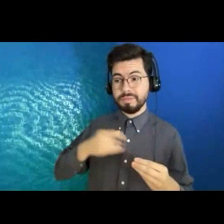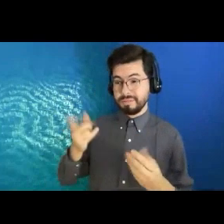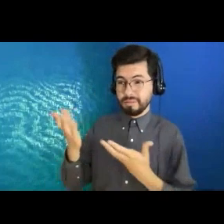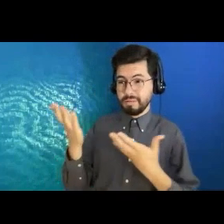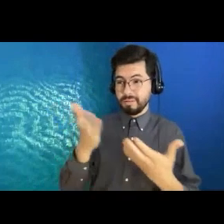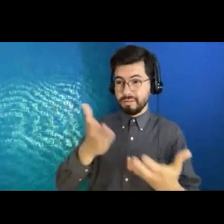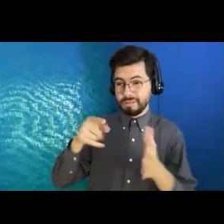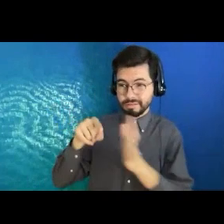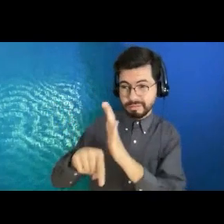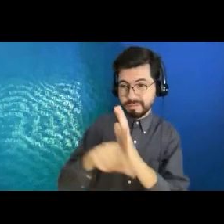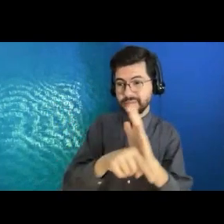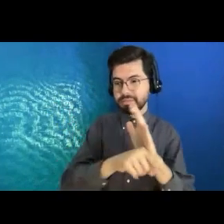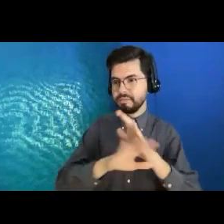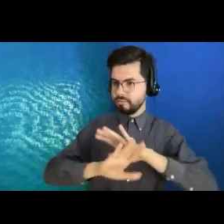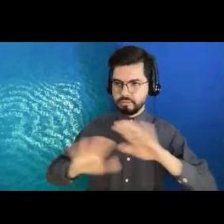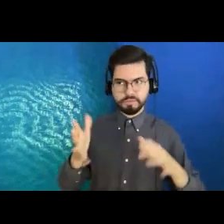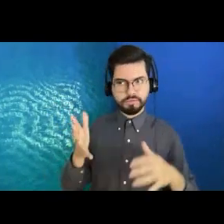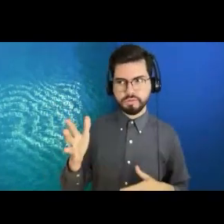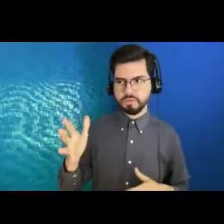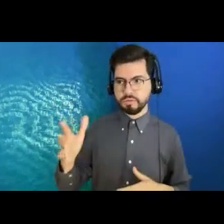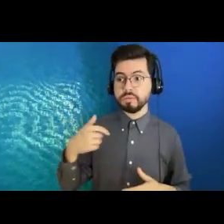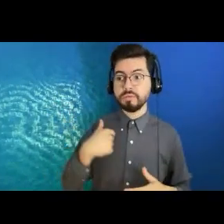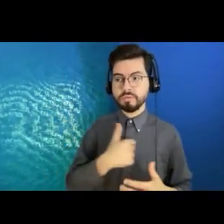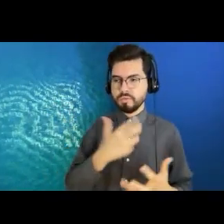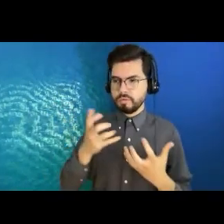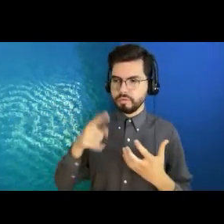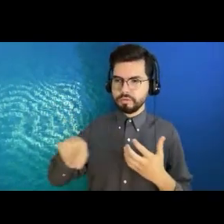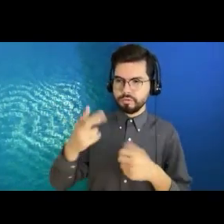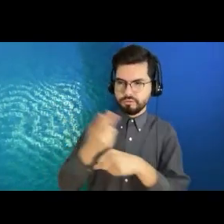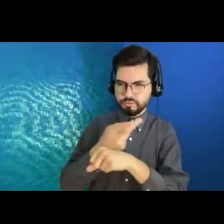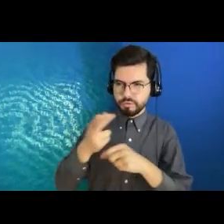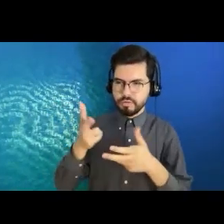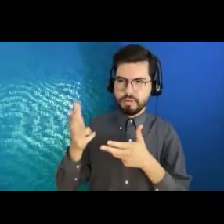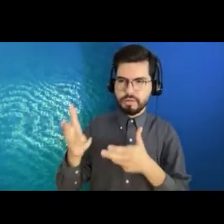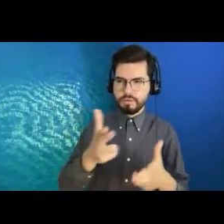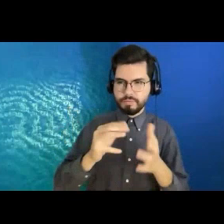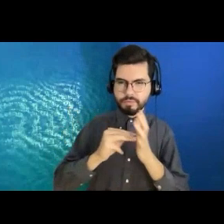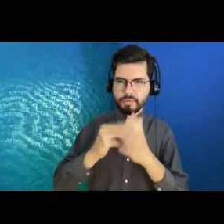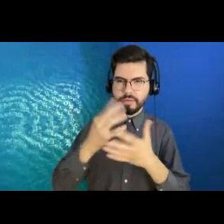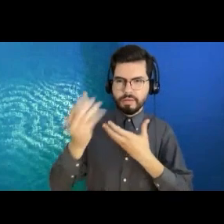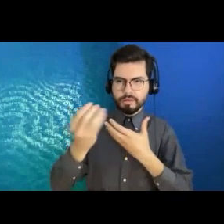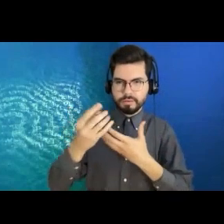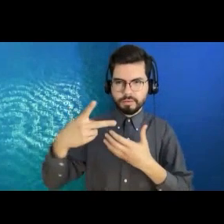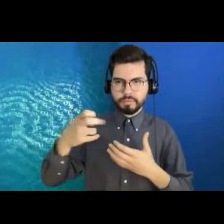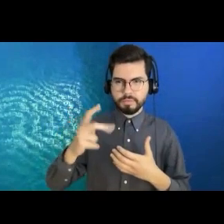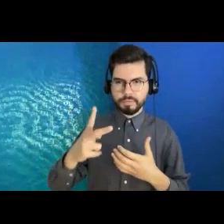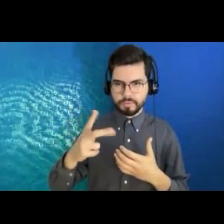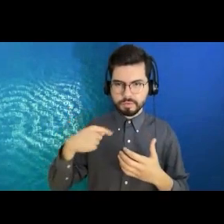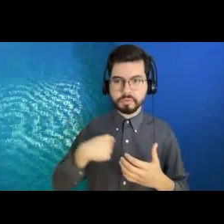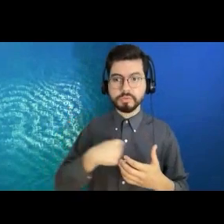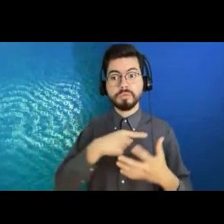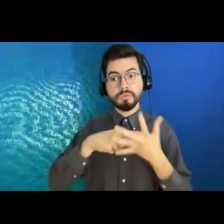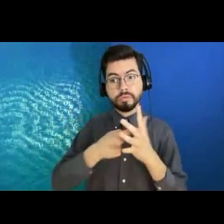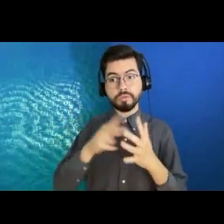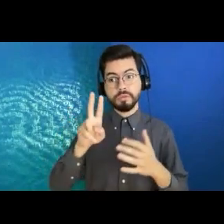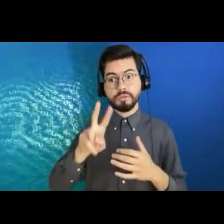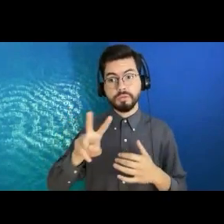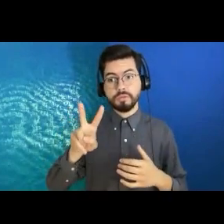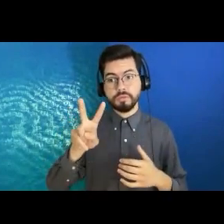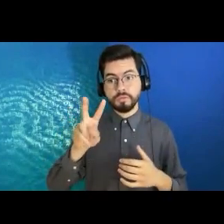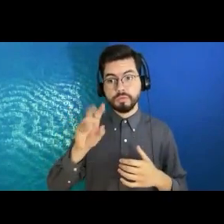We want you to use a hunting model outside of the park. We tried doing that starting in 2009. That